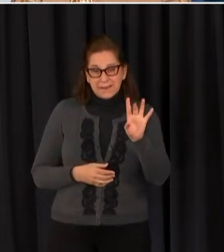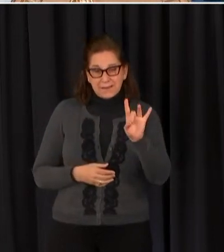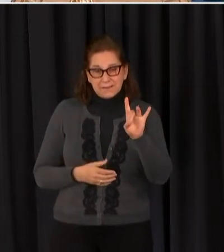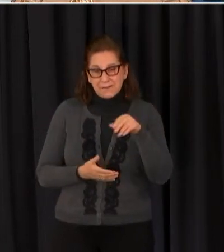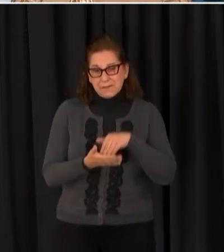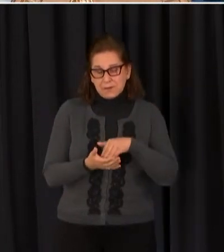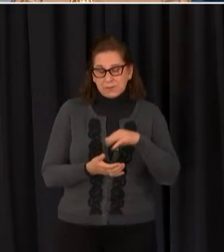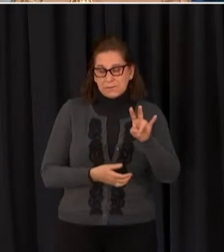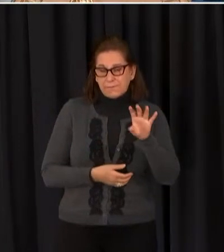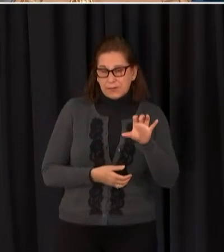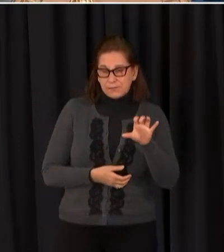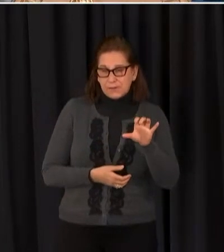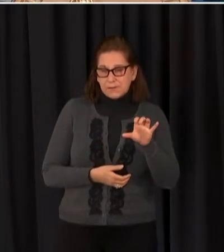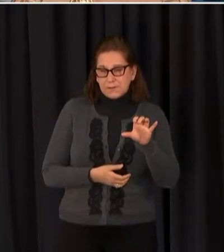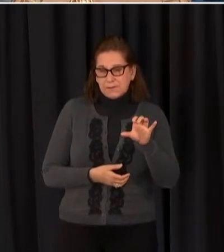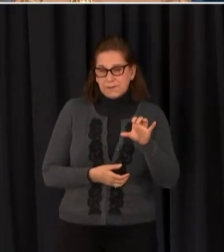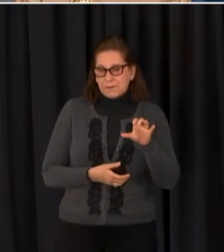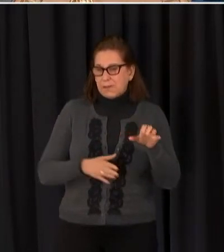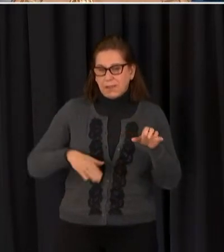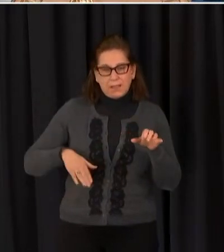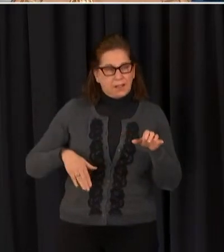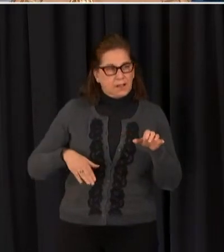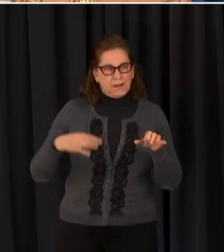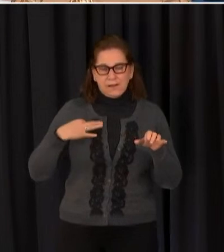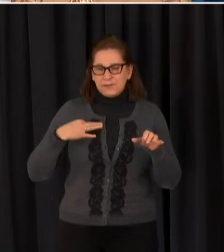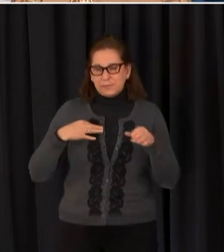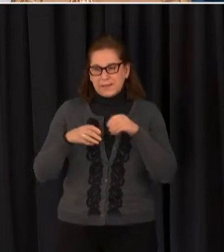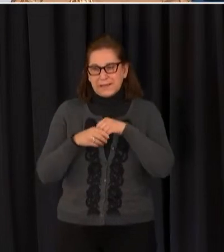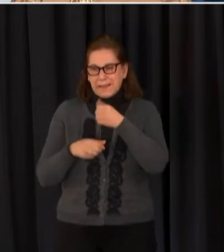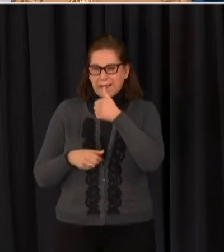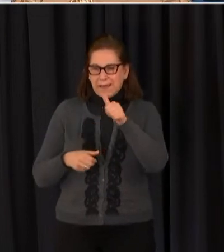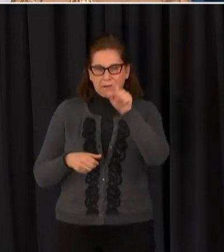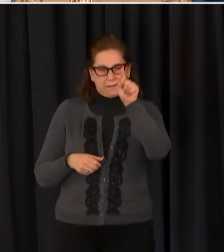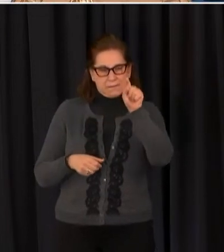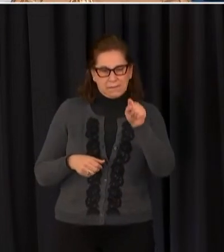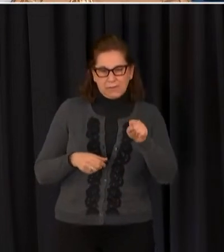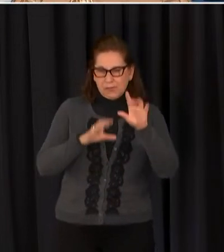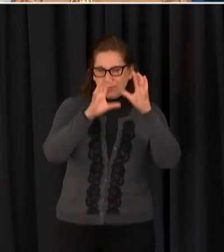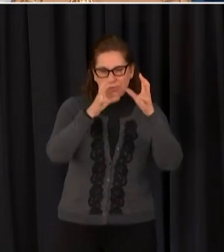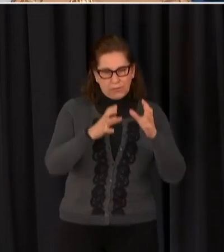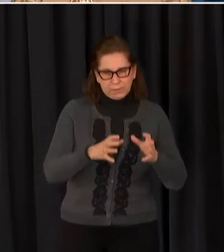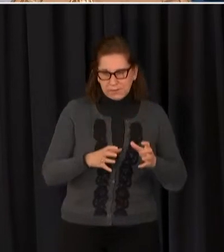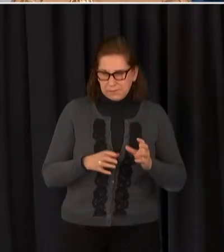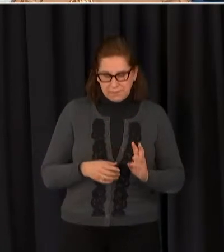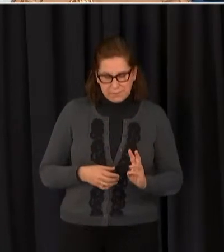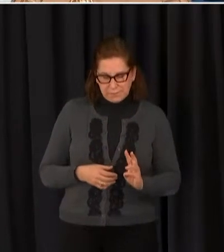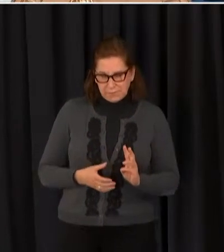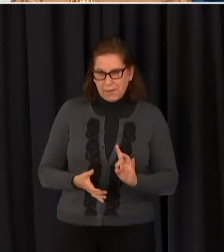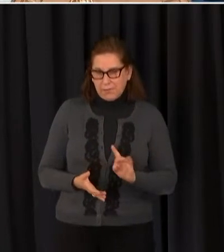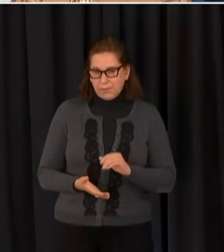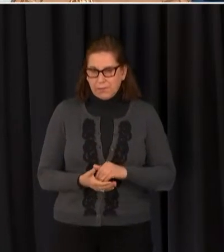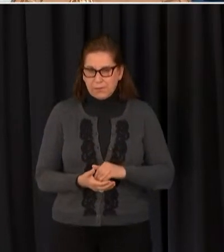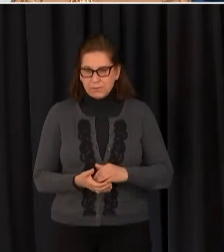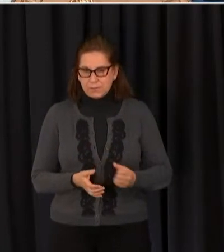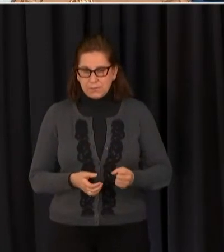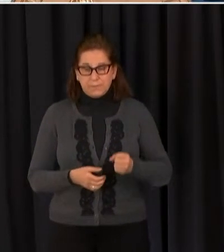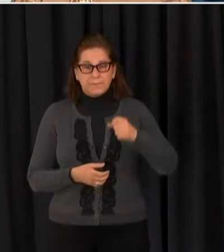68,700 people have registered who are not yet eligible. So that is what makes up the